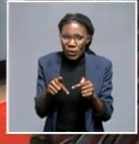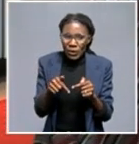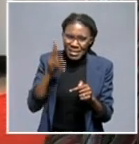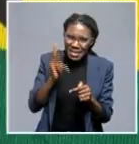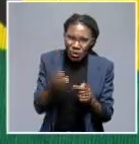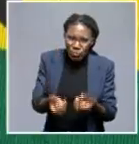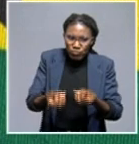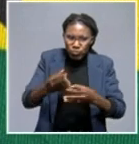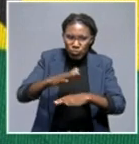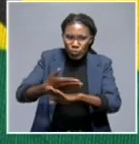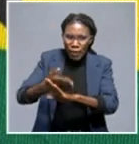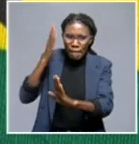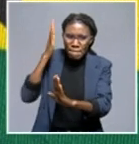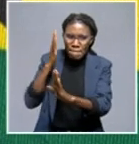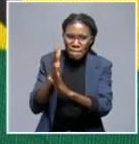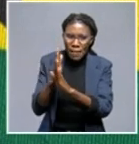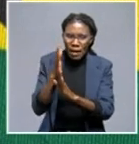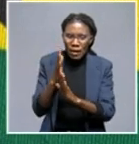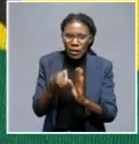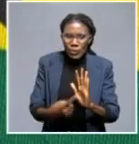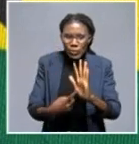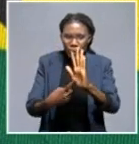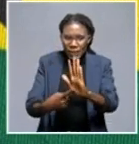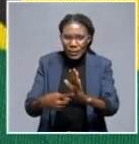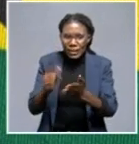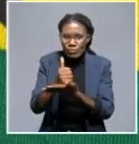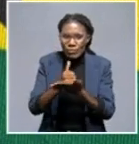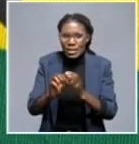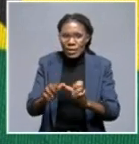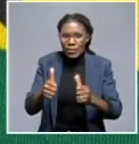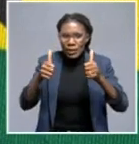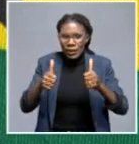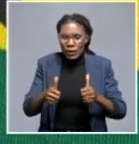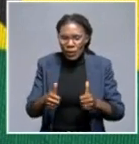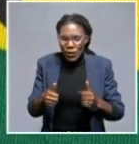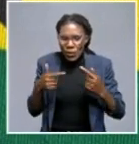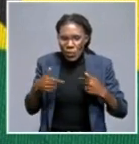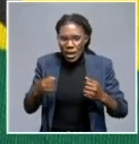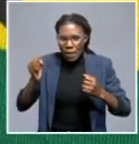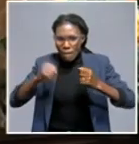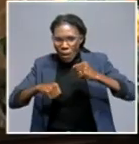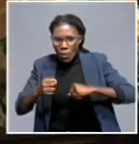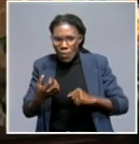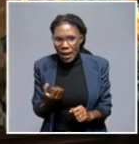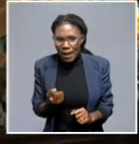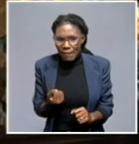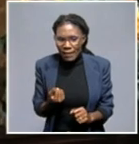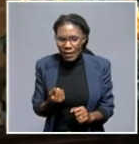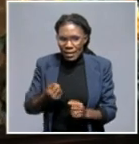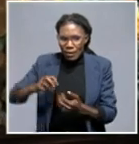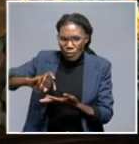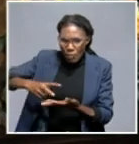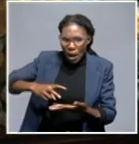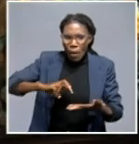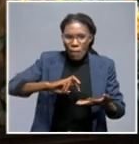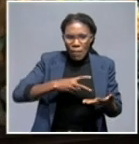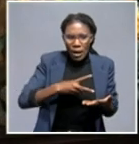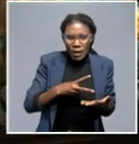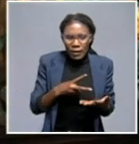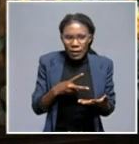specific examples just to demonstrate this. We have an agreement that we are going to sign in the area